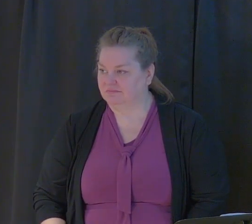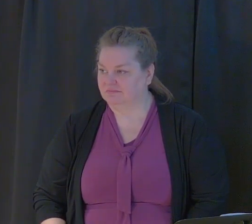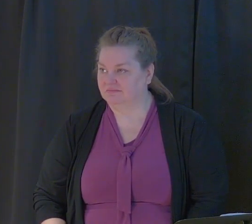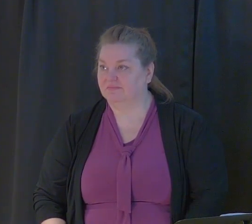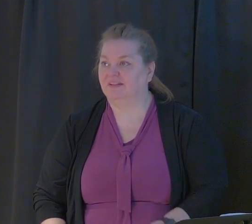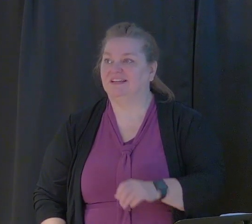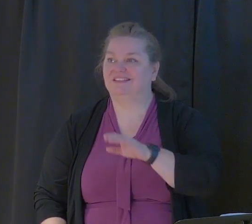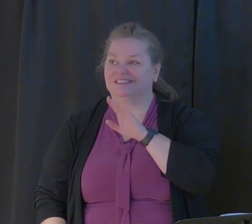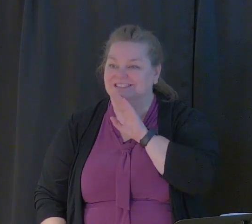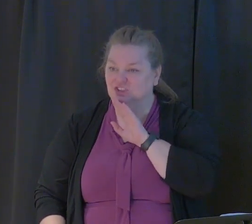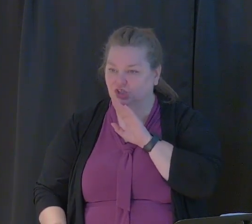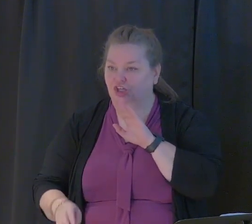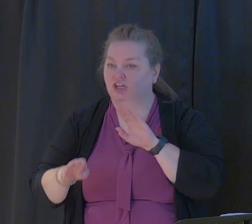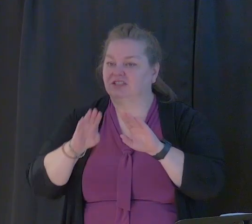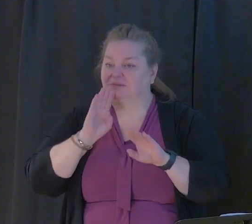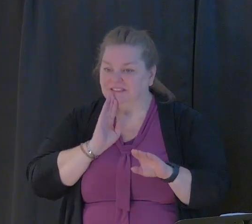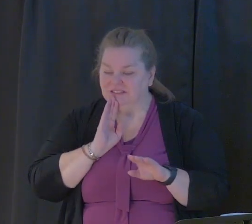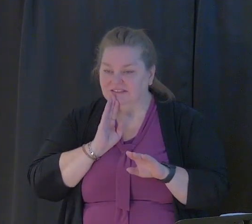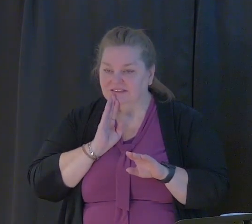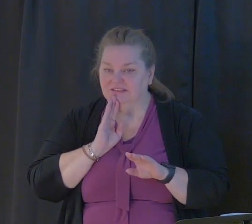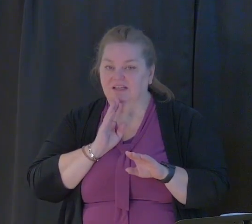Discouragement, disappointment,